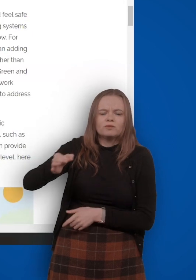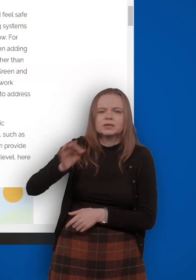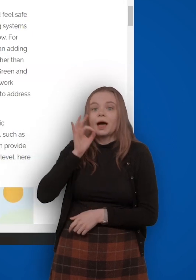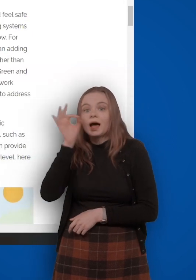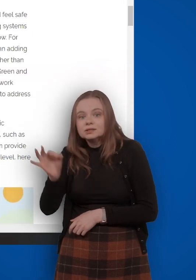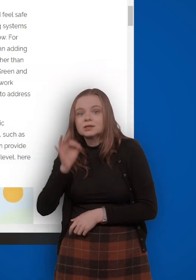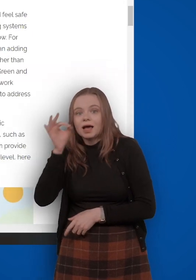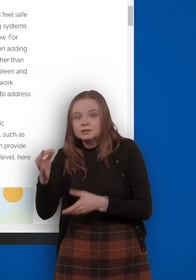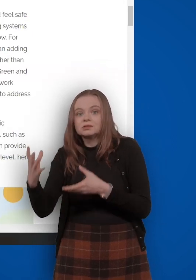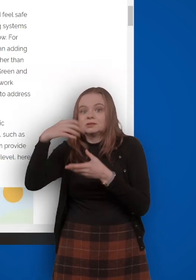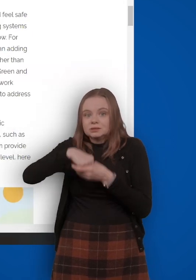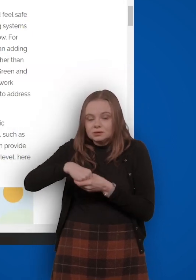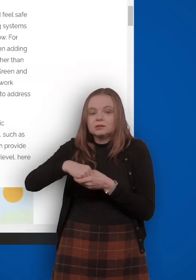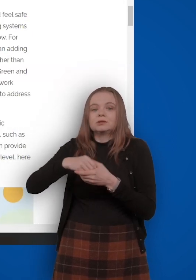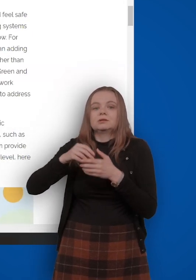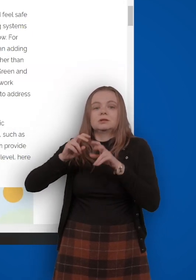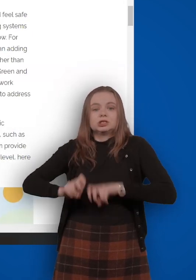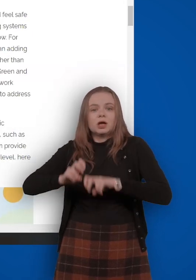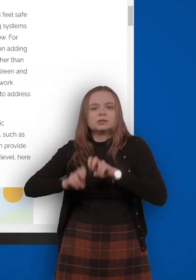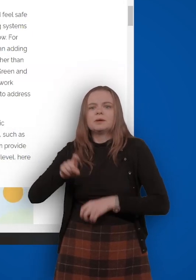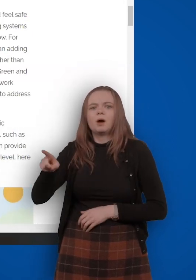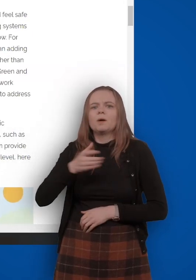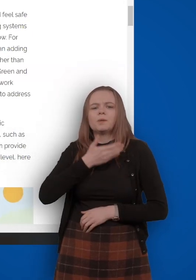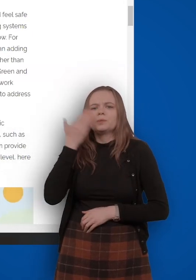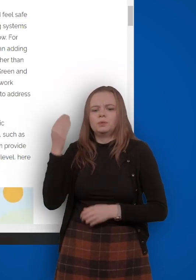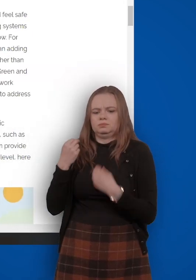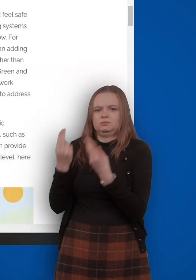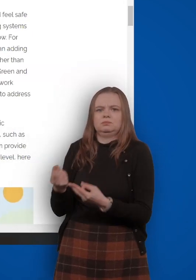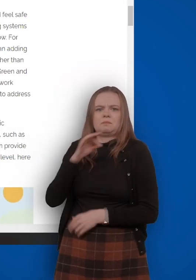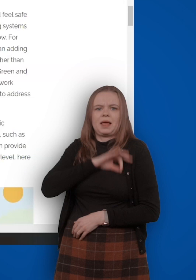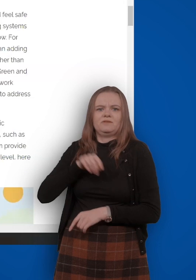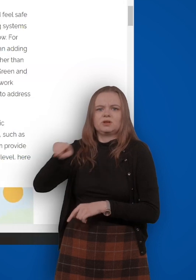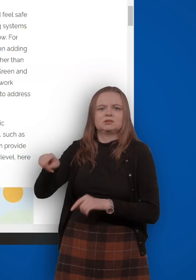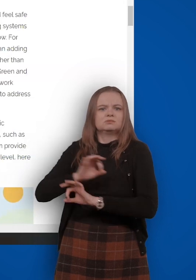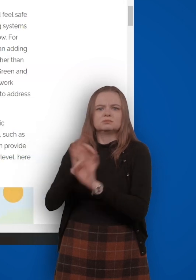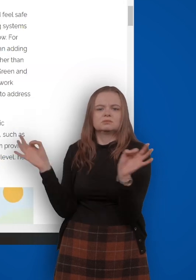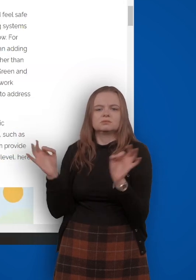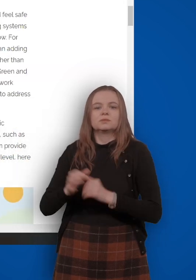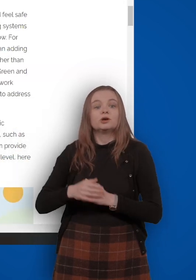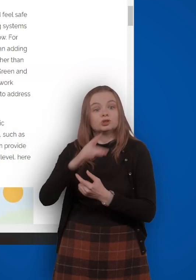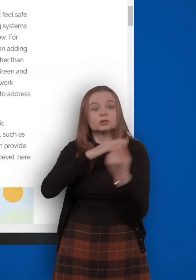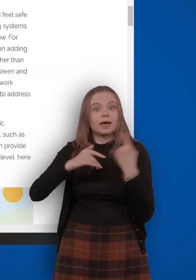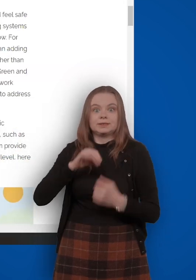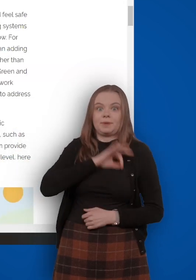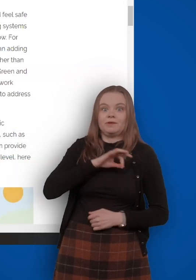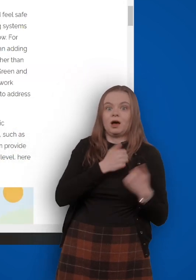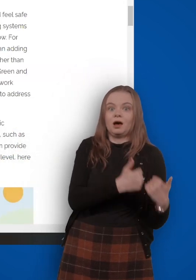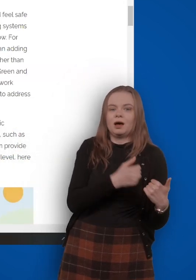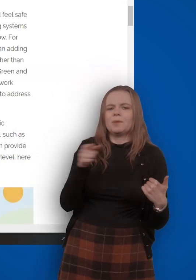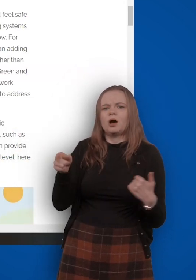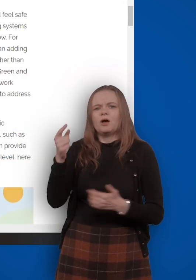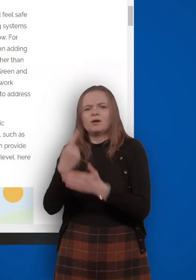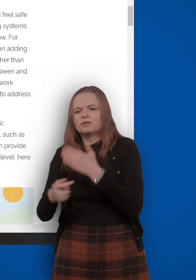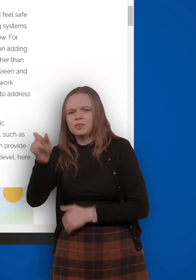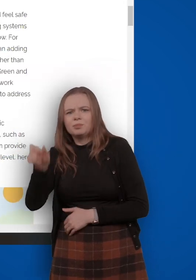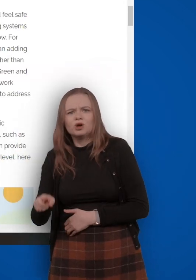be participants in studies, but they're not getting any benefit from it. The society might benefit from it, but them individually